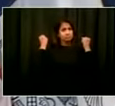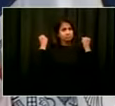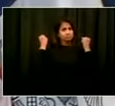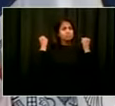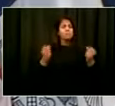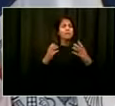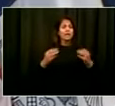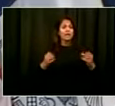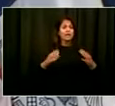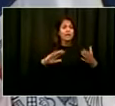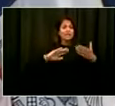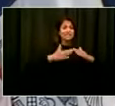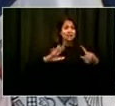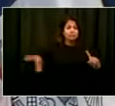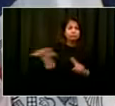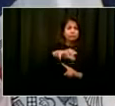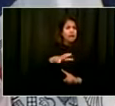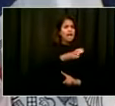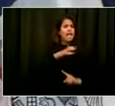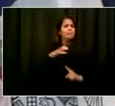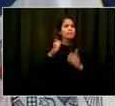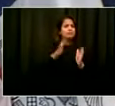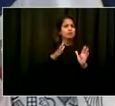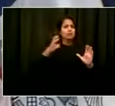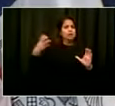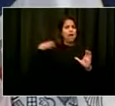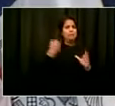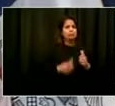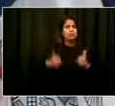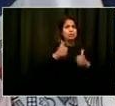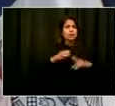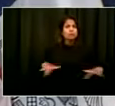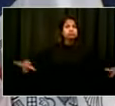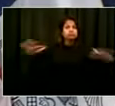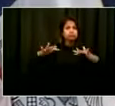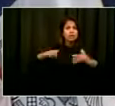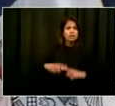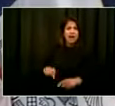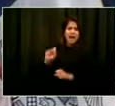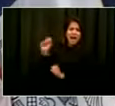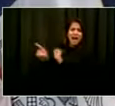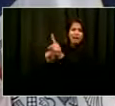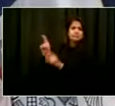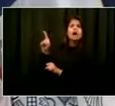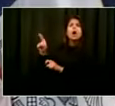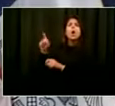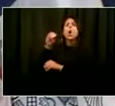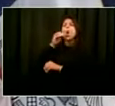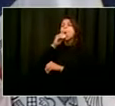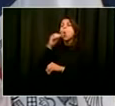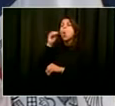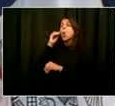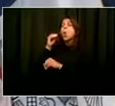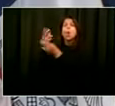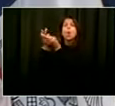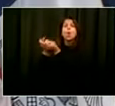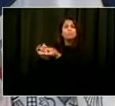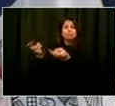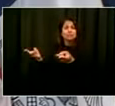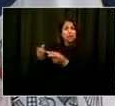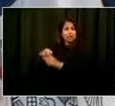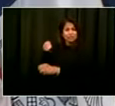there's a COVID vaccine. I'm curious to hear your thoughts on this and if you would consider imposing a moratorium